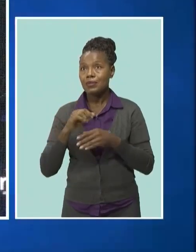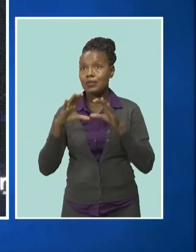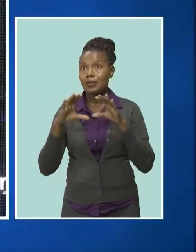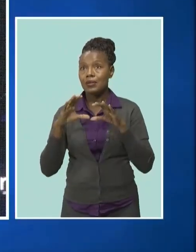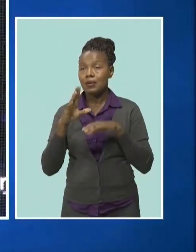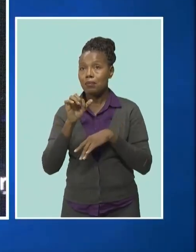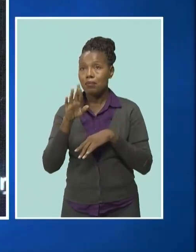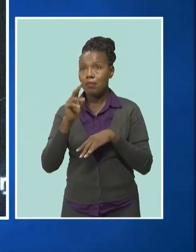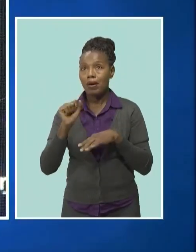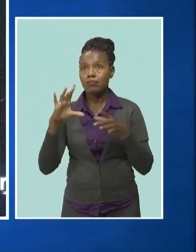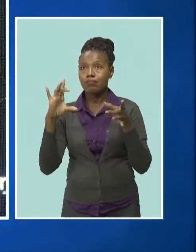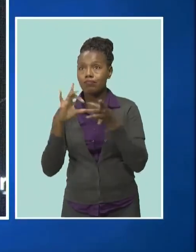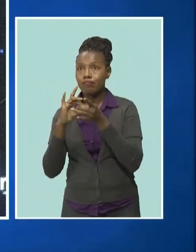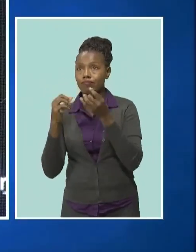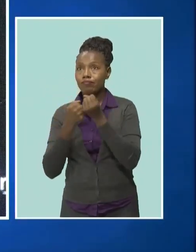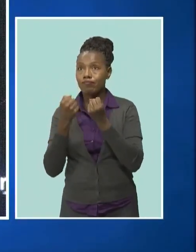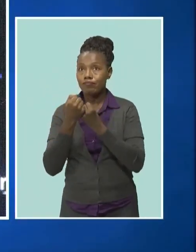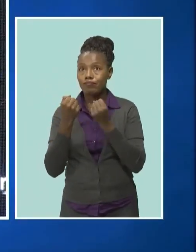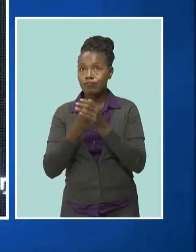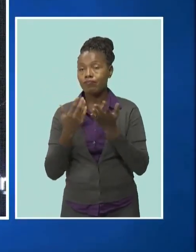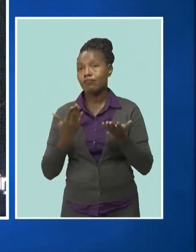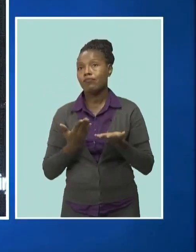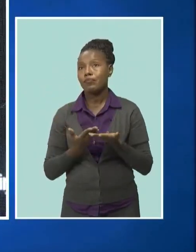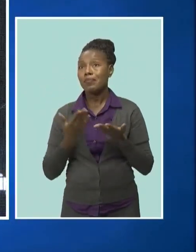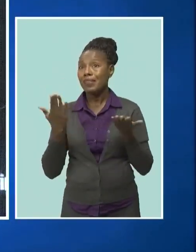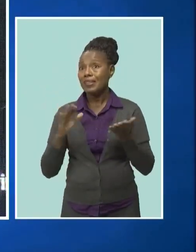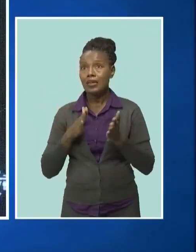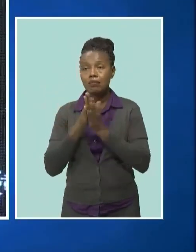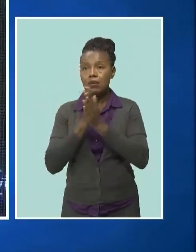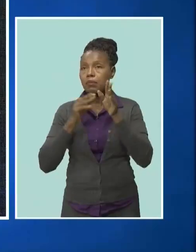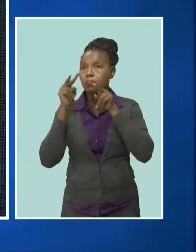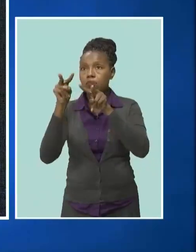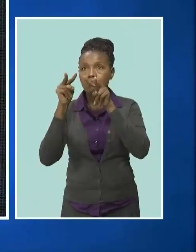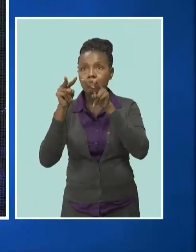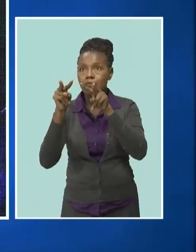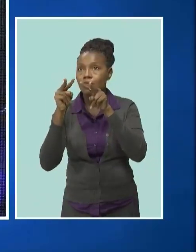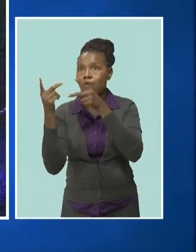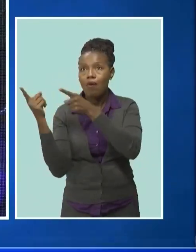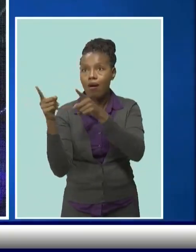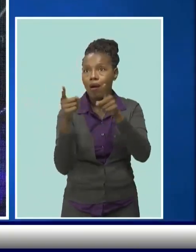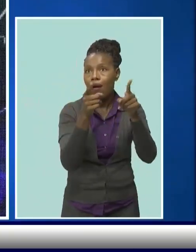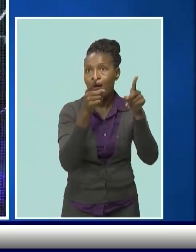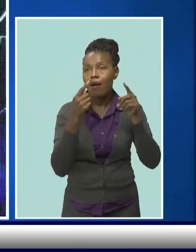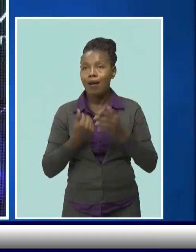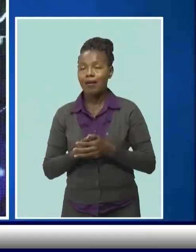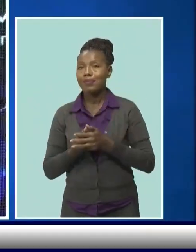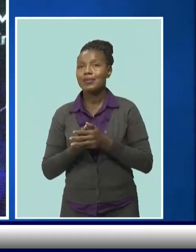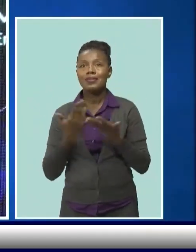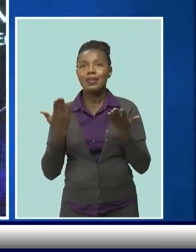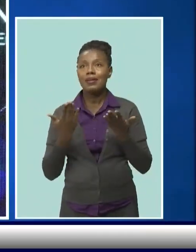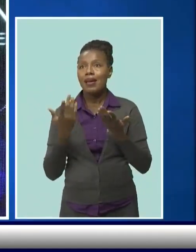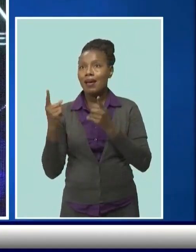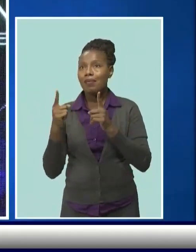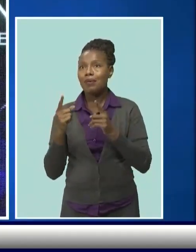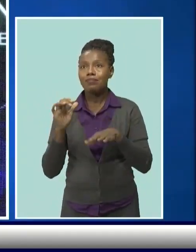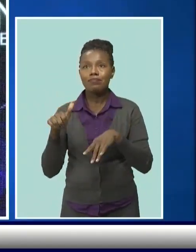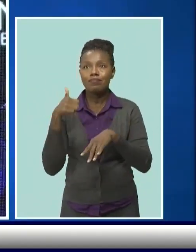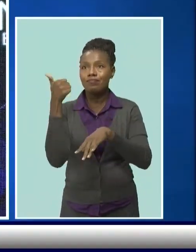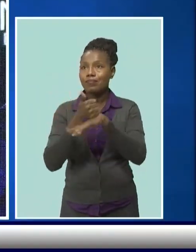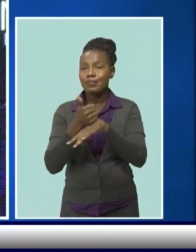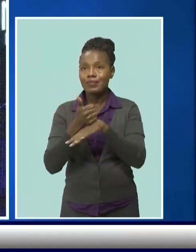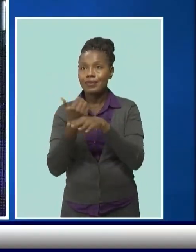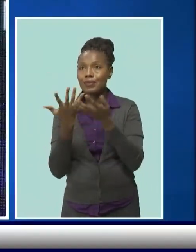Hennessy Artistry has created a heritage of being an anticipated and well-appreciated stage show event which personifies the art of